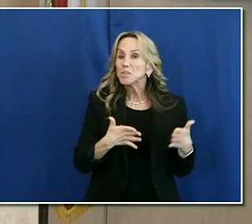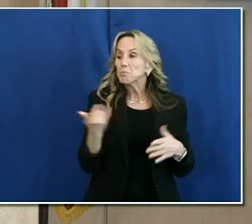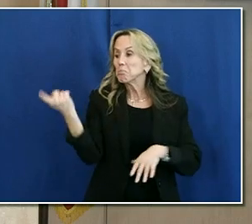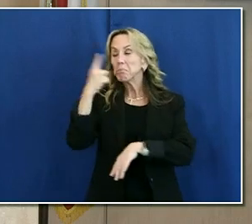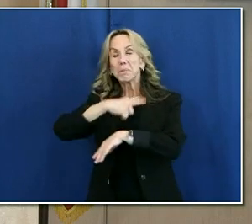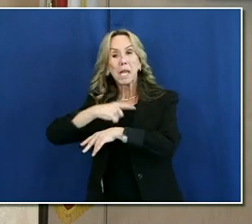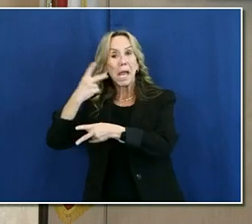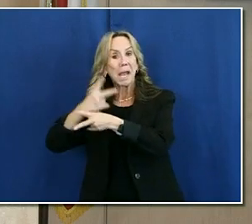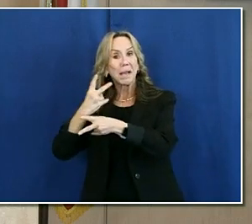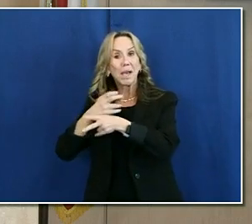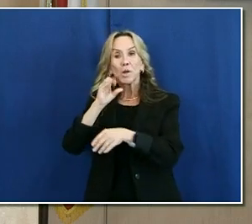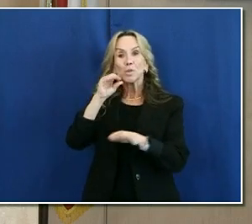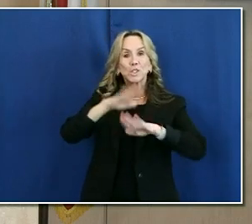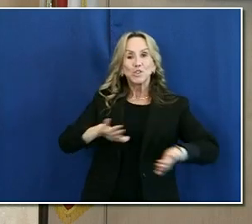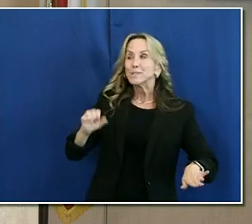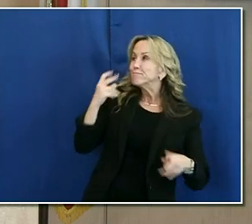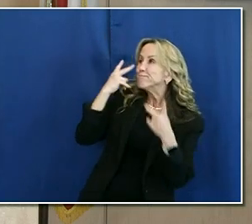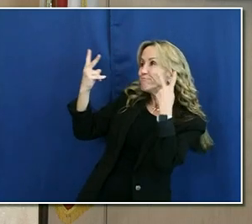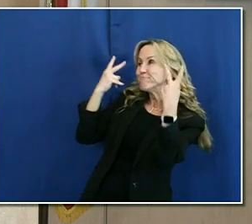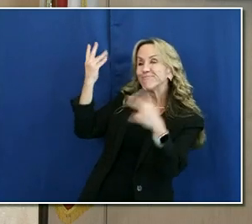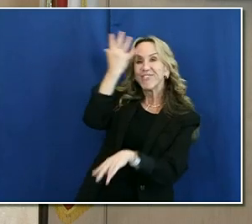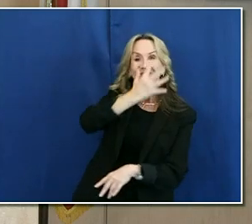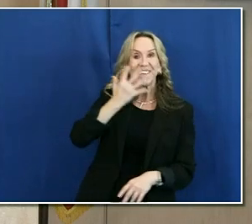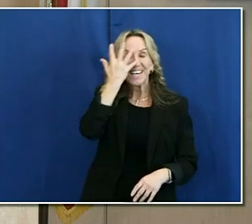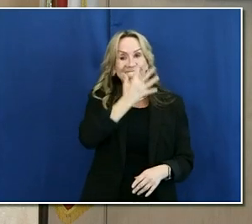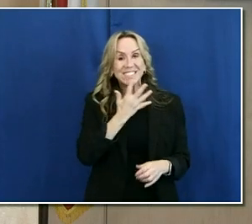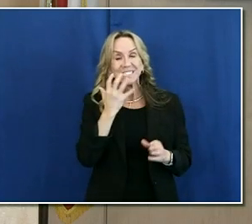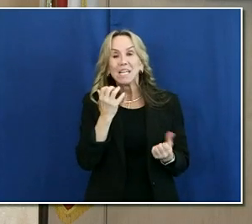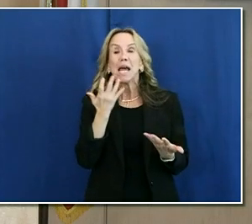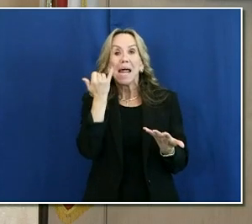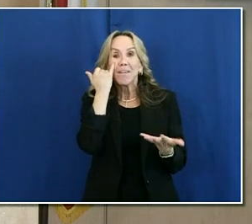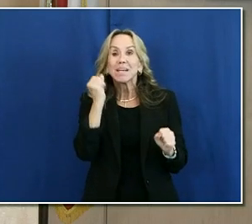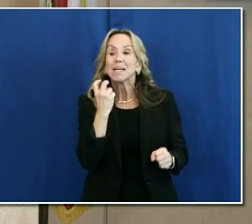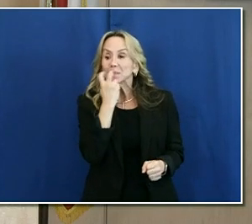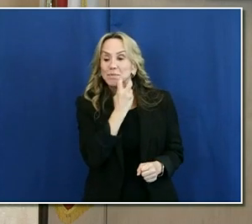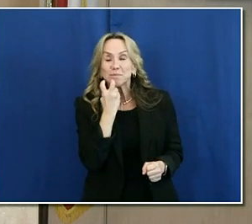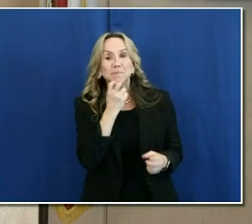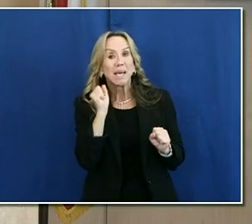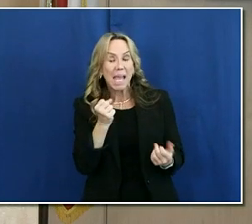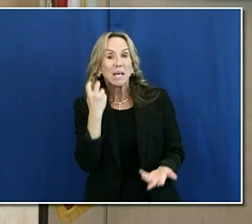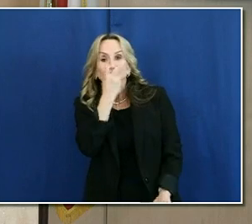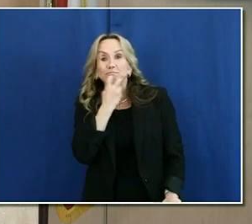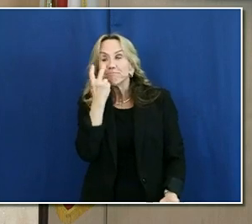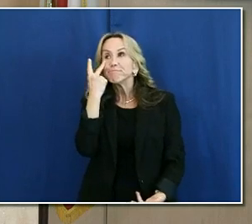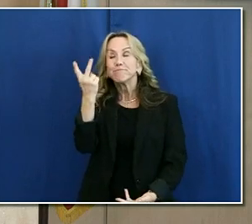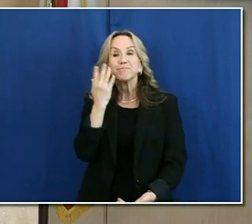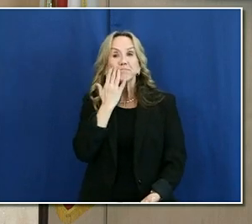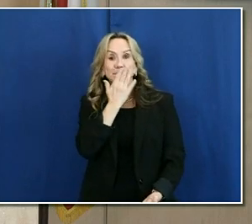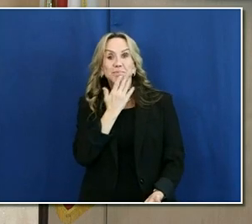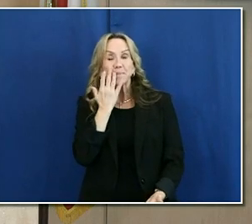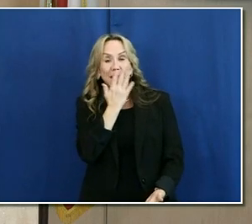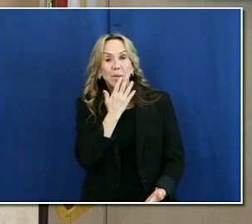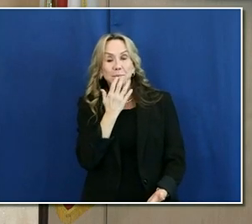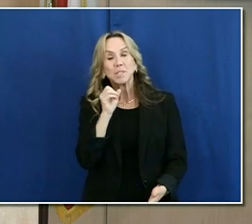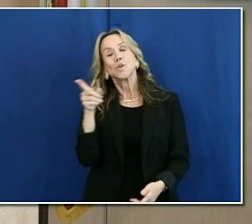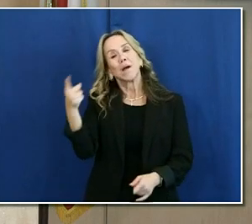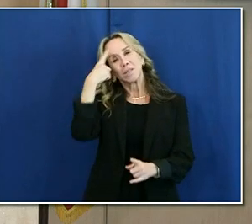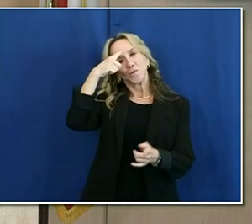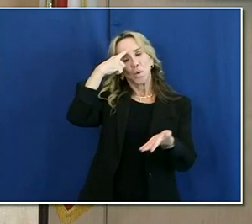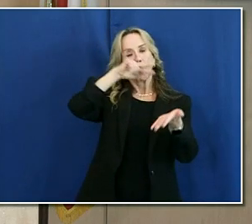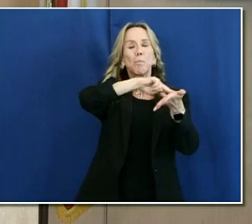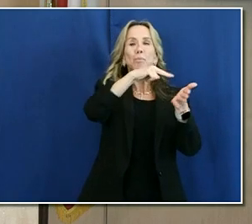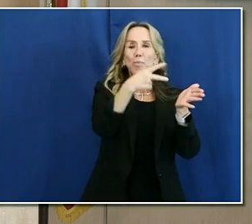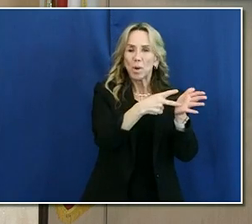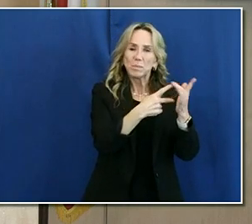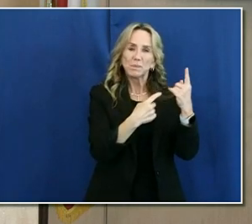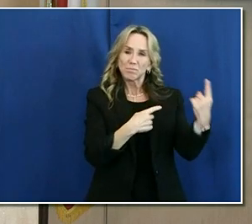so that children can see faces, or those that need to see lips can see lips and read lips. So again, they're for an express purpose. And then finally, you